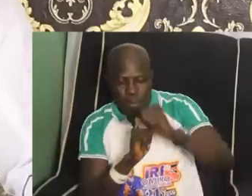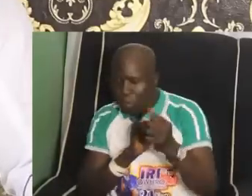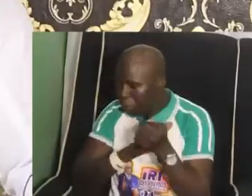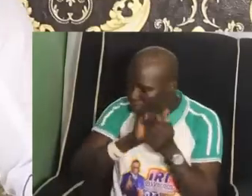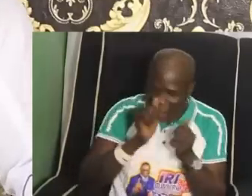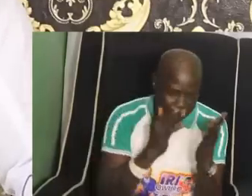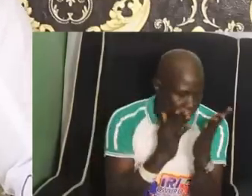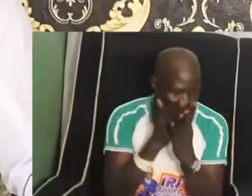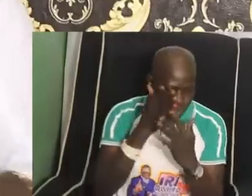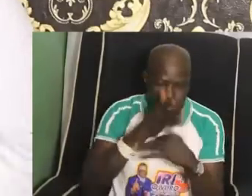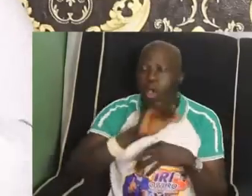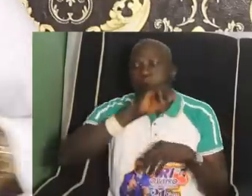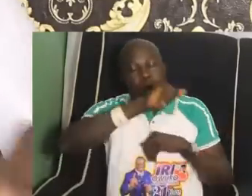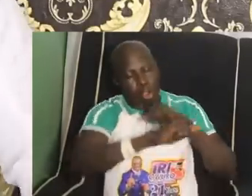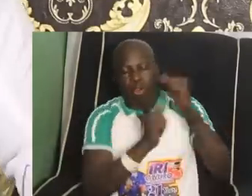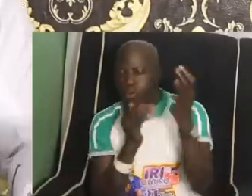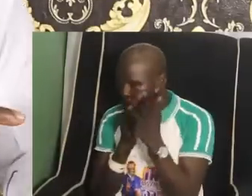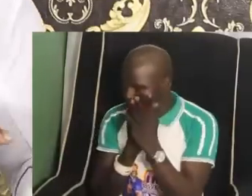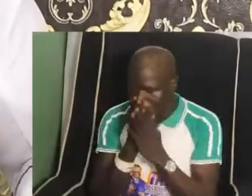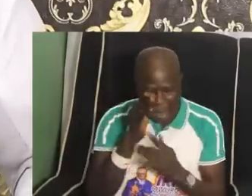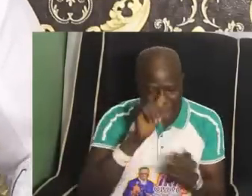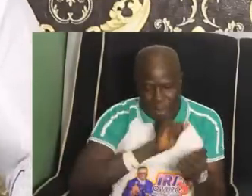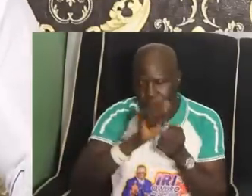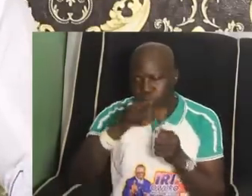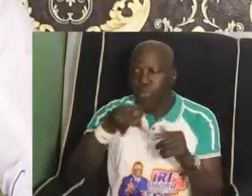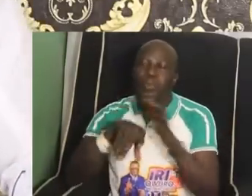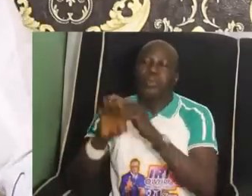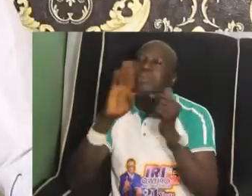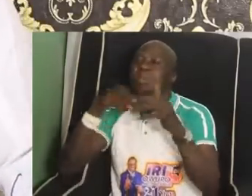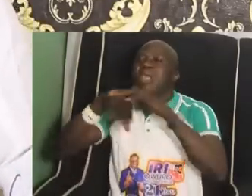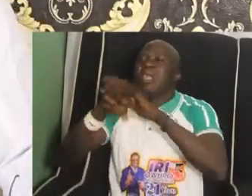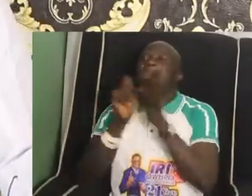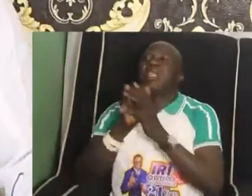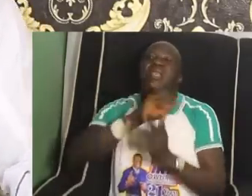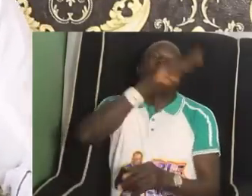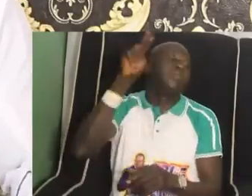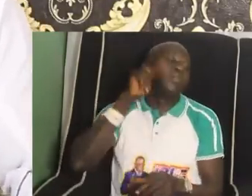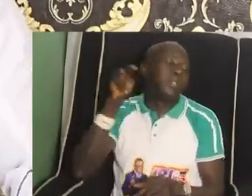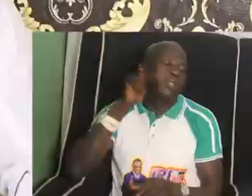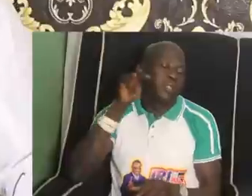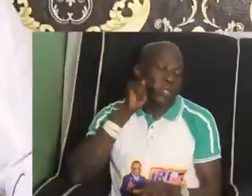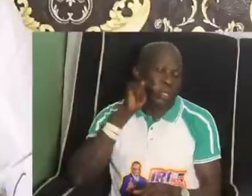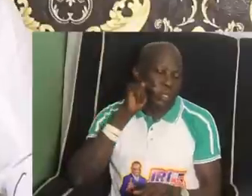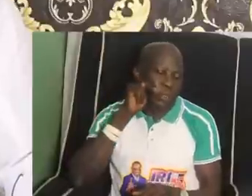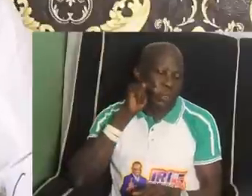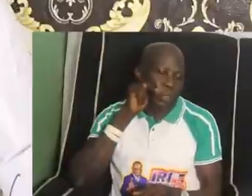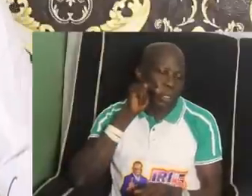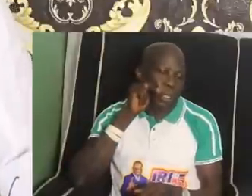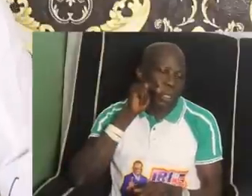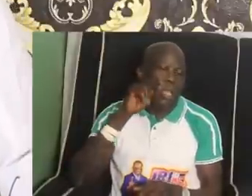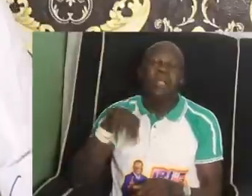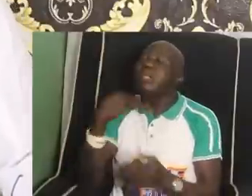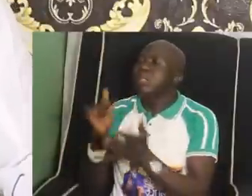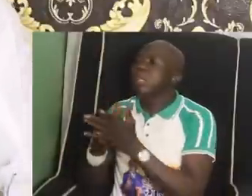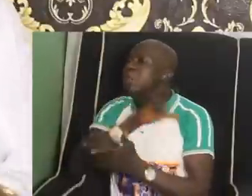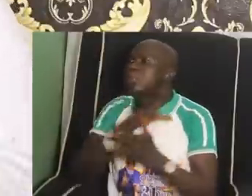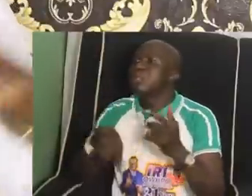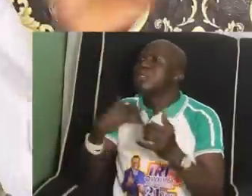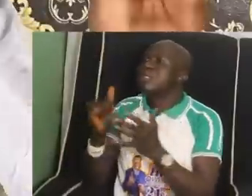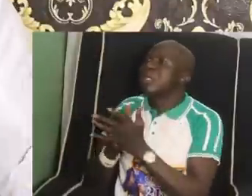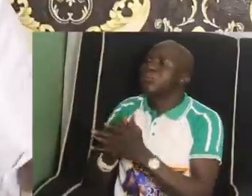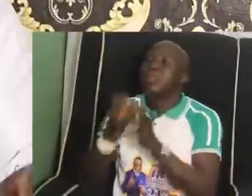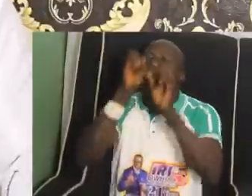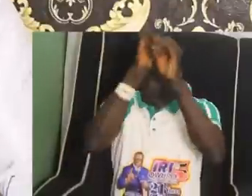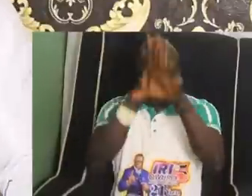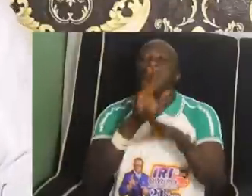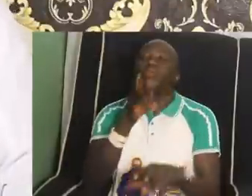wants to pass through. They want to be able to pass through Nigeria. The Lord said,